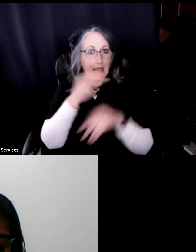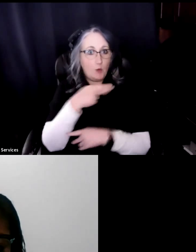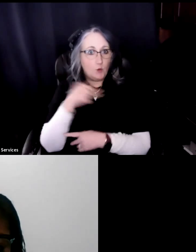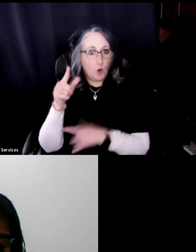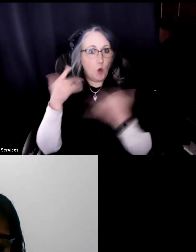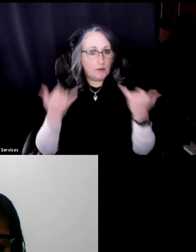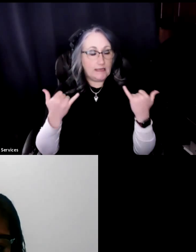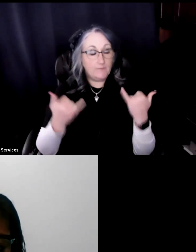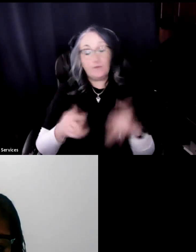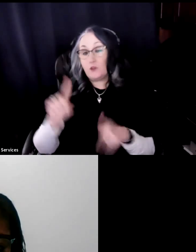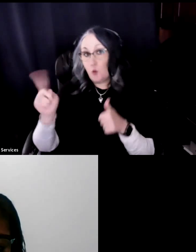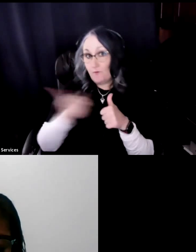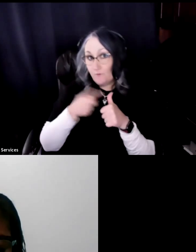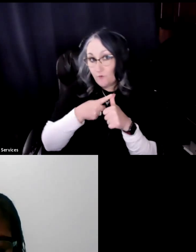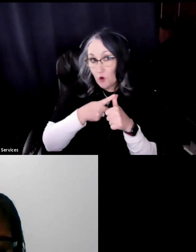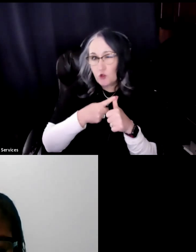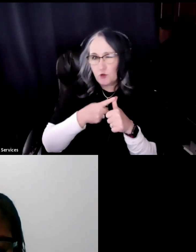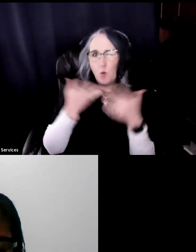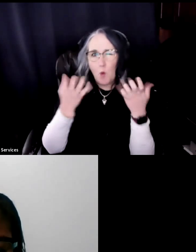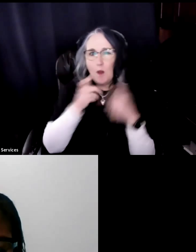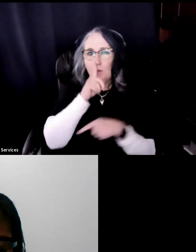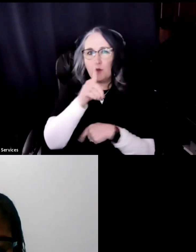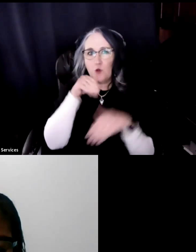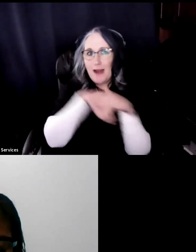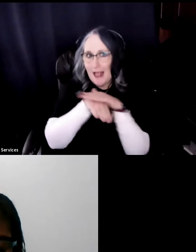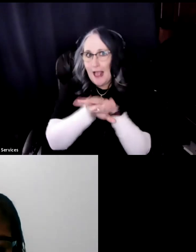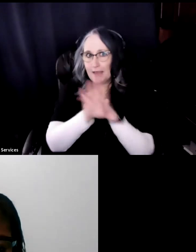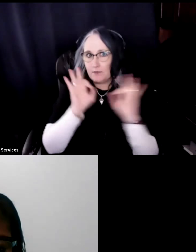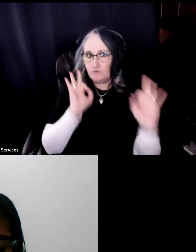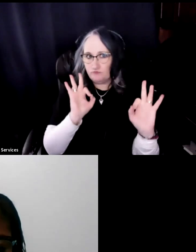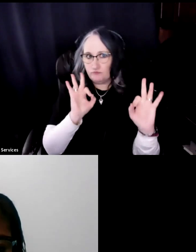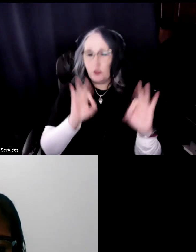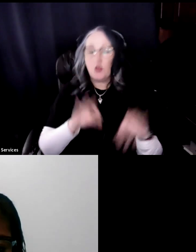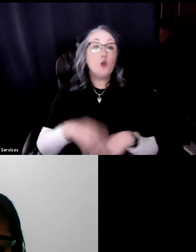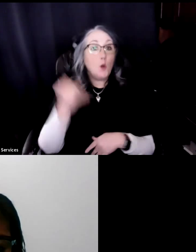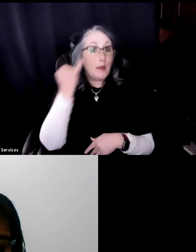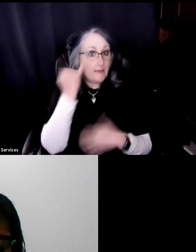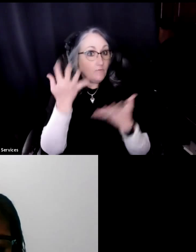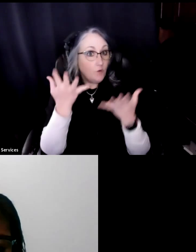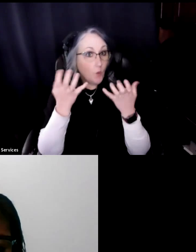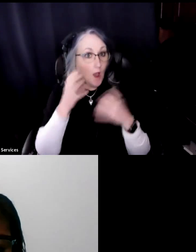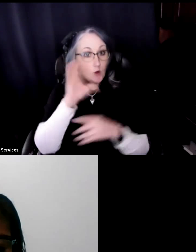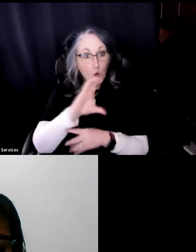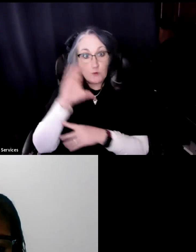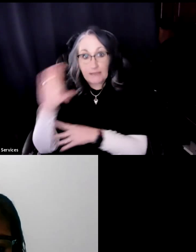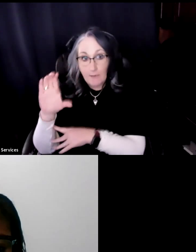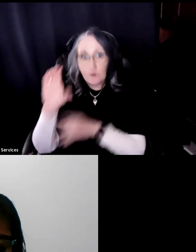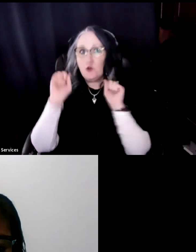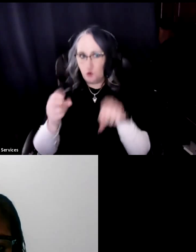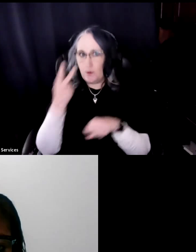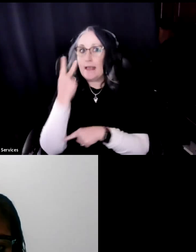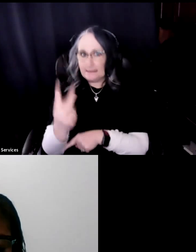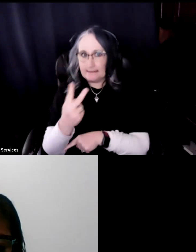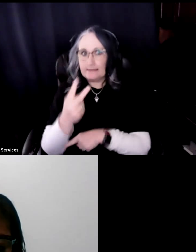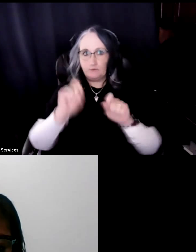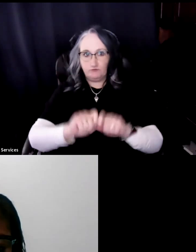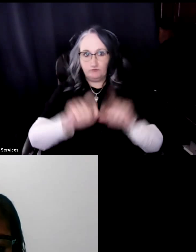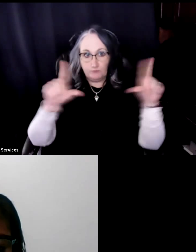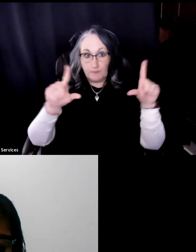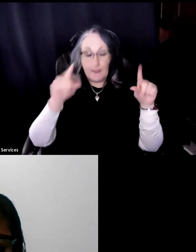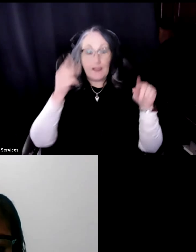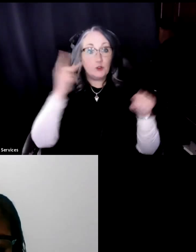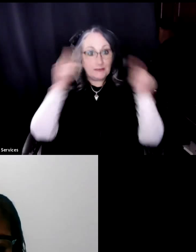via Zoom, we have closed captioning available today. If you require and would like to access closed captioning, please go to the bottom